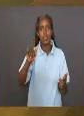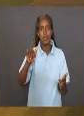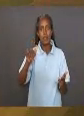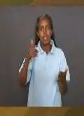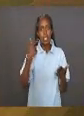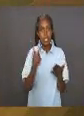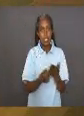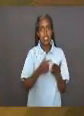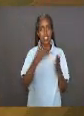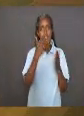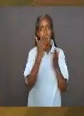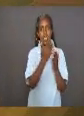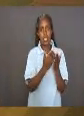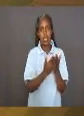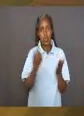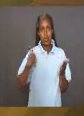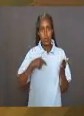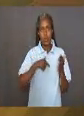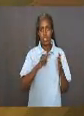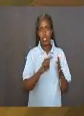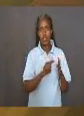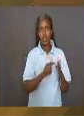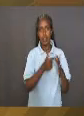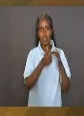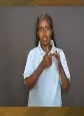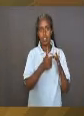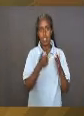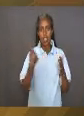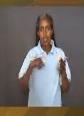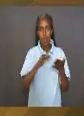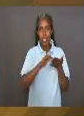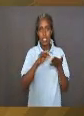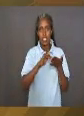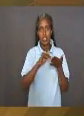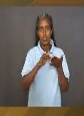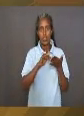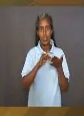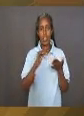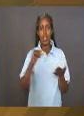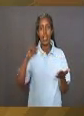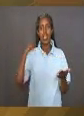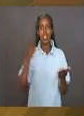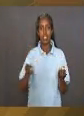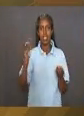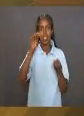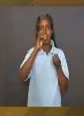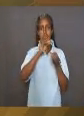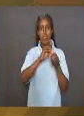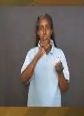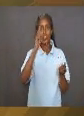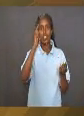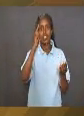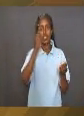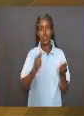In this lesson, we are going to start our study of another aspect of